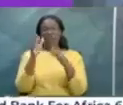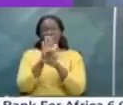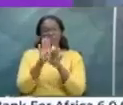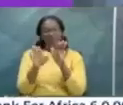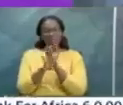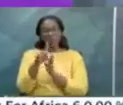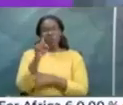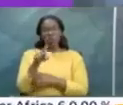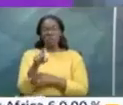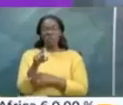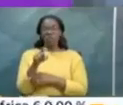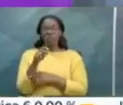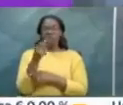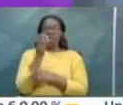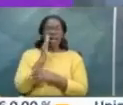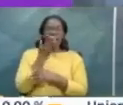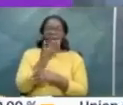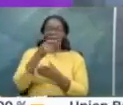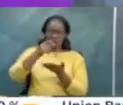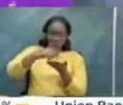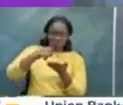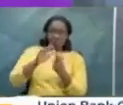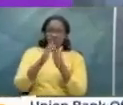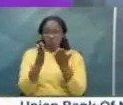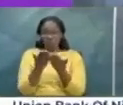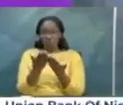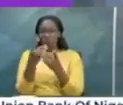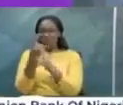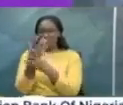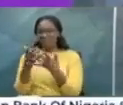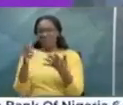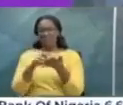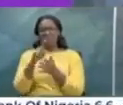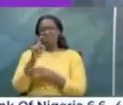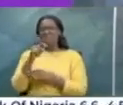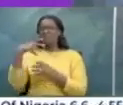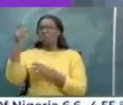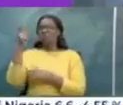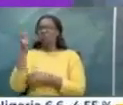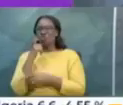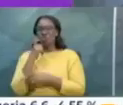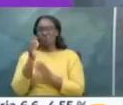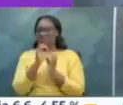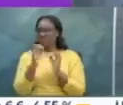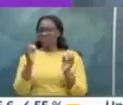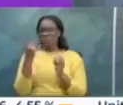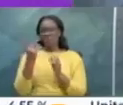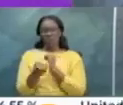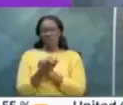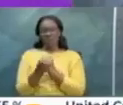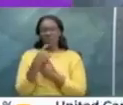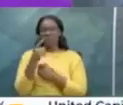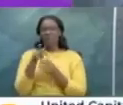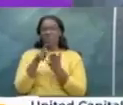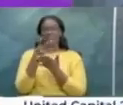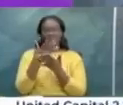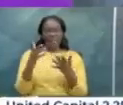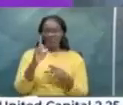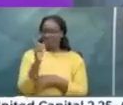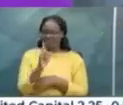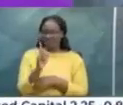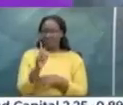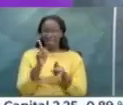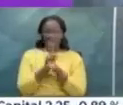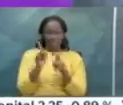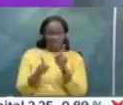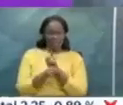need, whether it's crayons or books or, so you don't have to go to the shop because our instruction says go buy something else. Okay. So it's